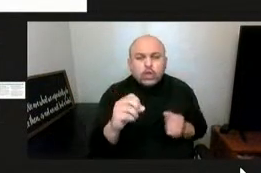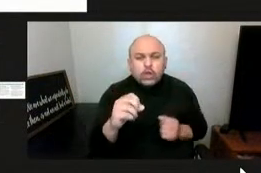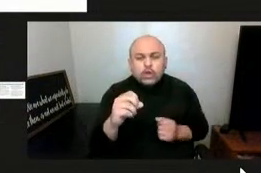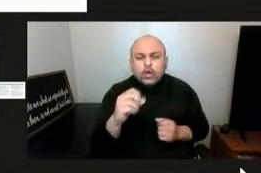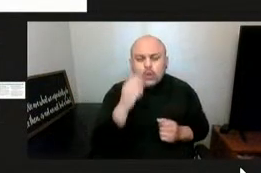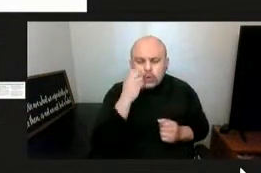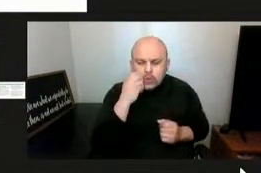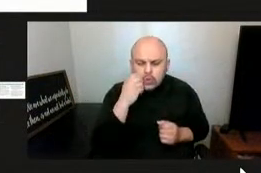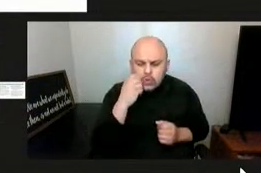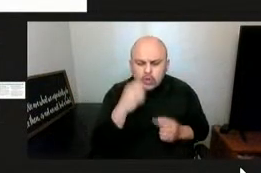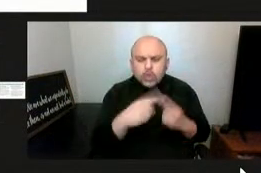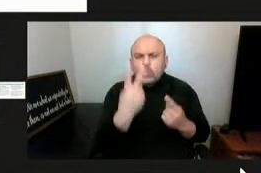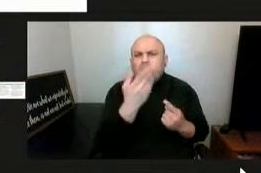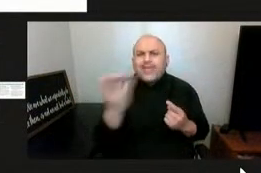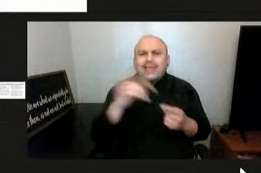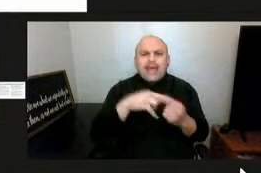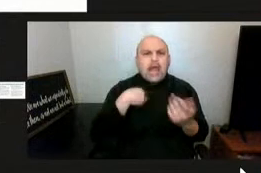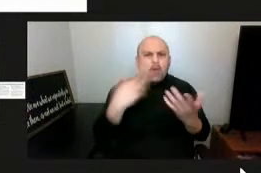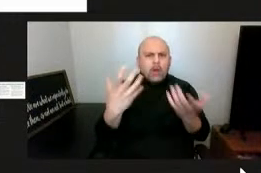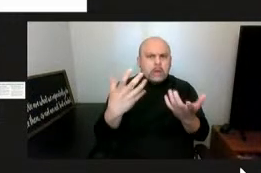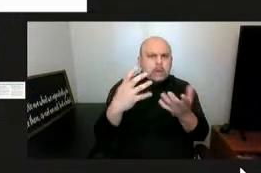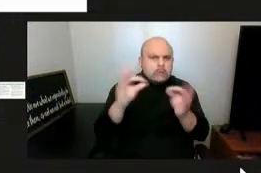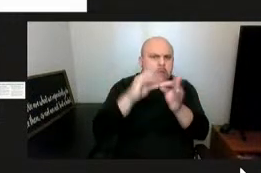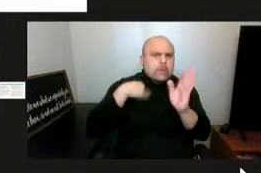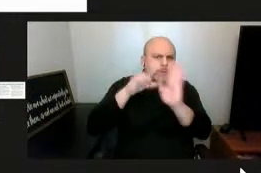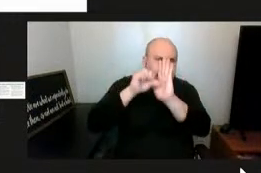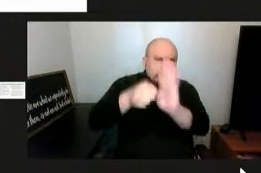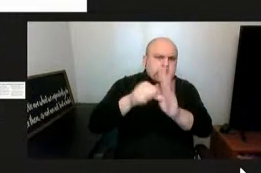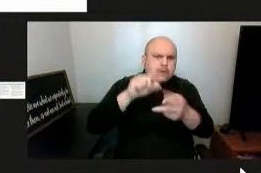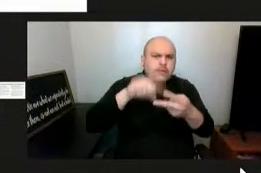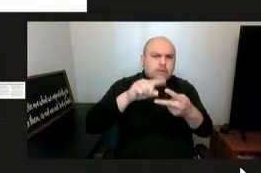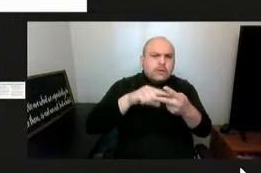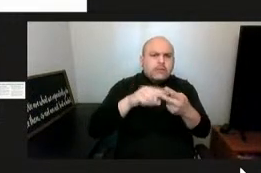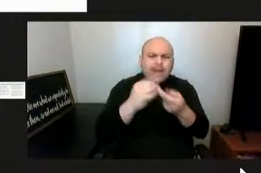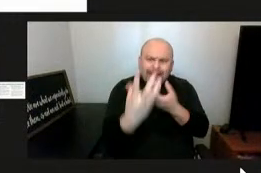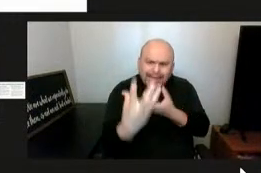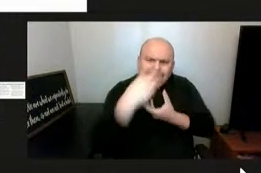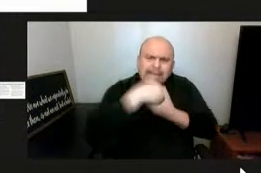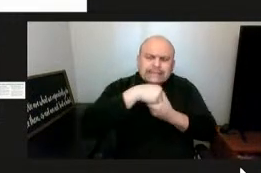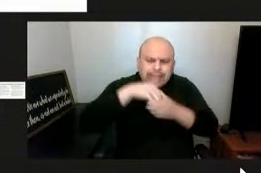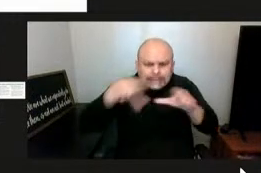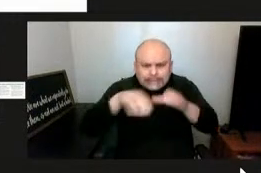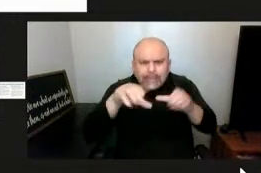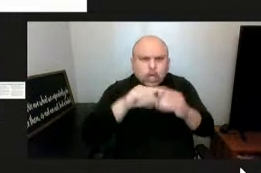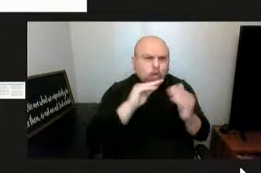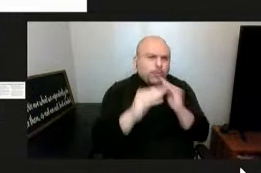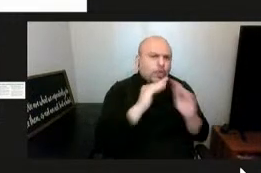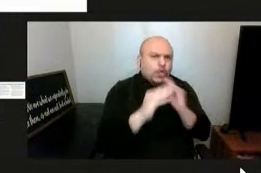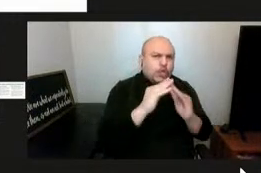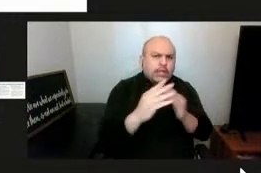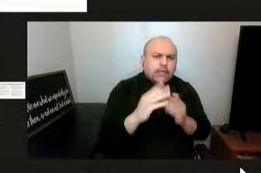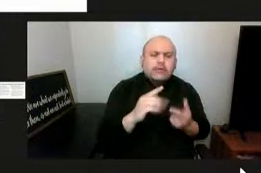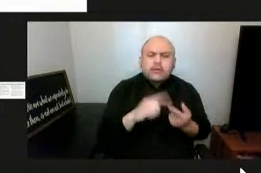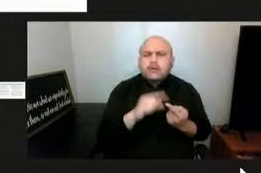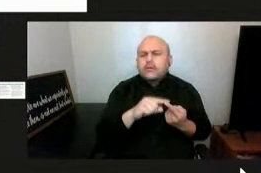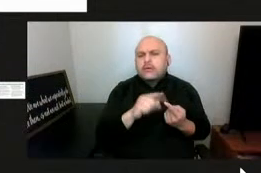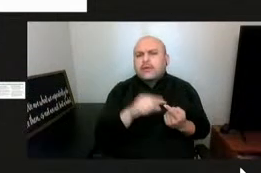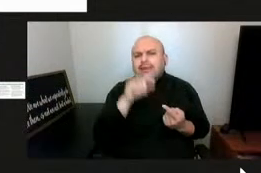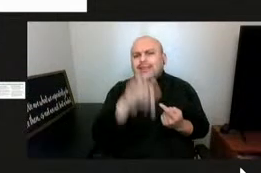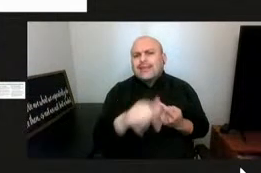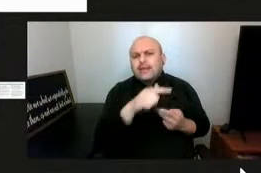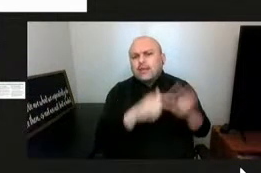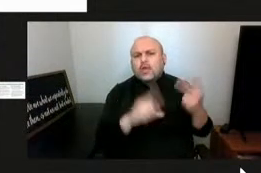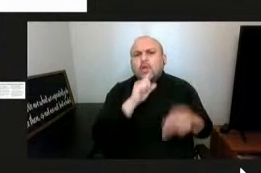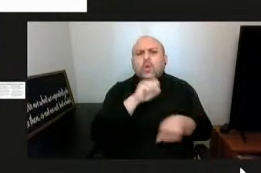themes that I'll highlight will be engaging the community. And this theme,